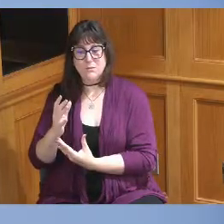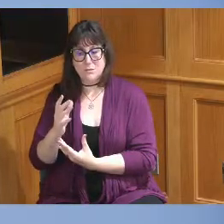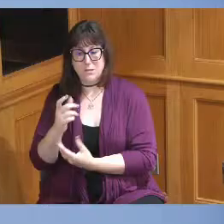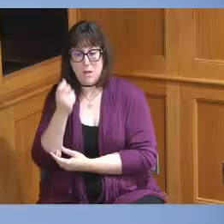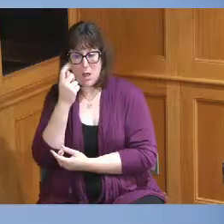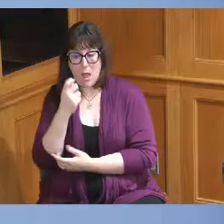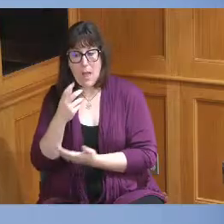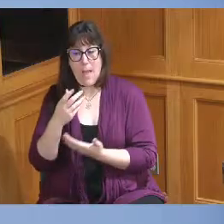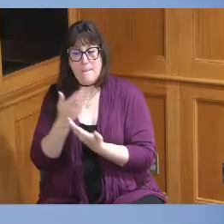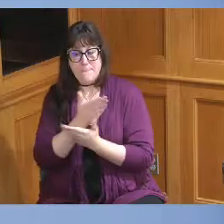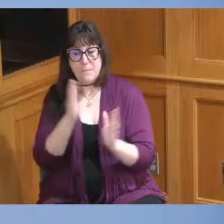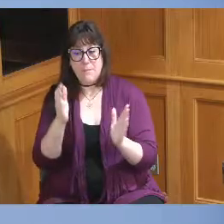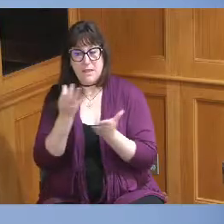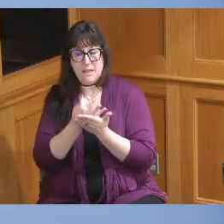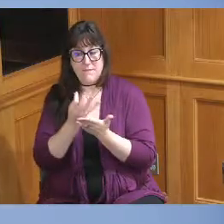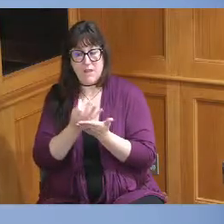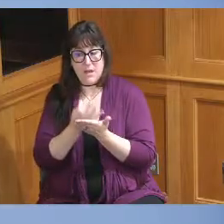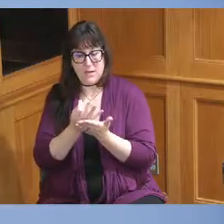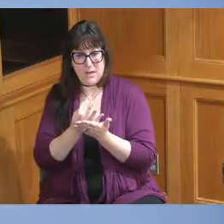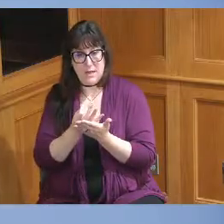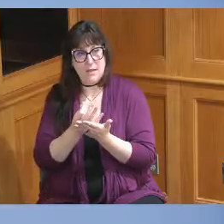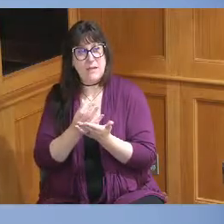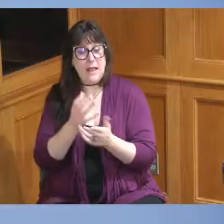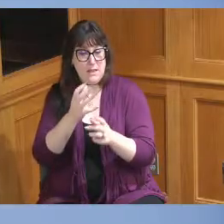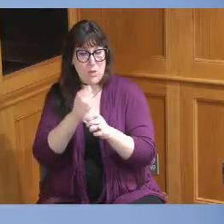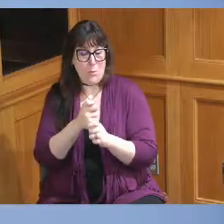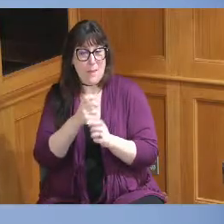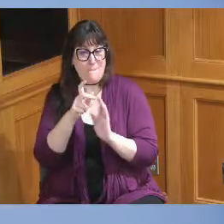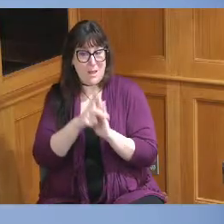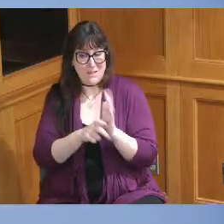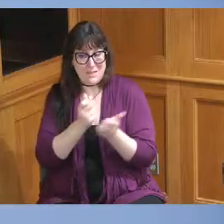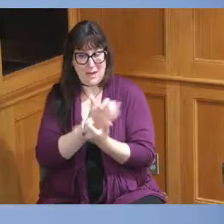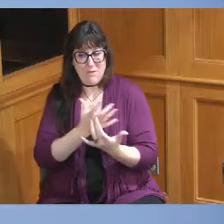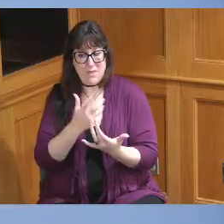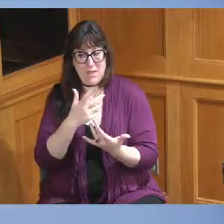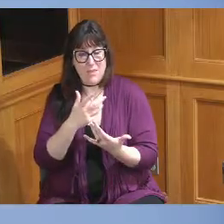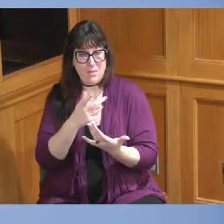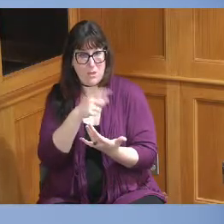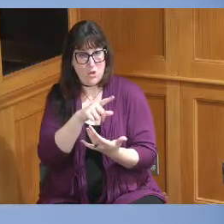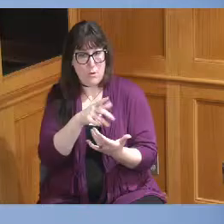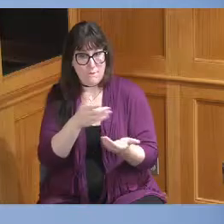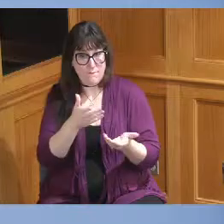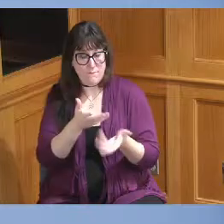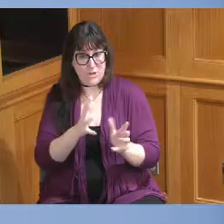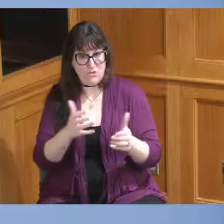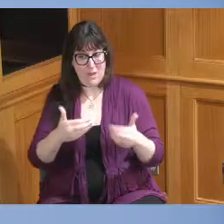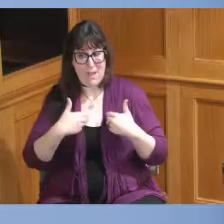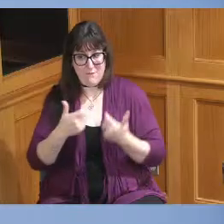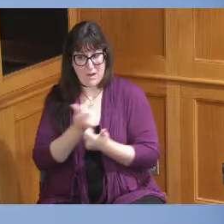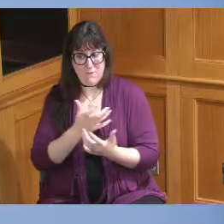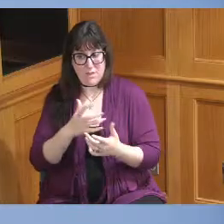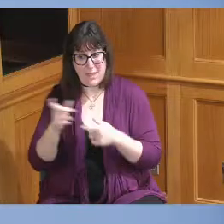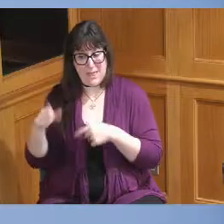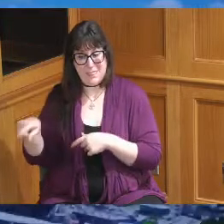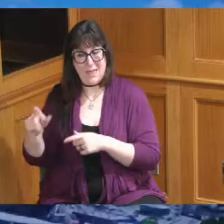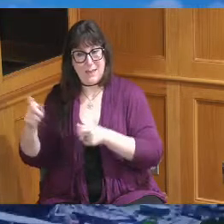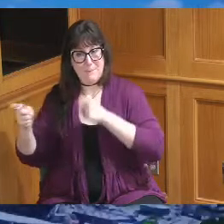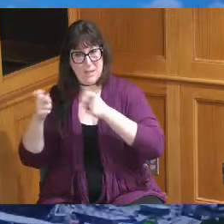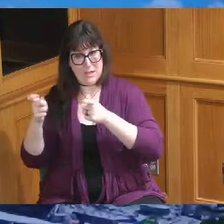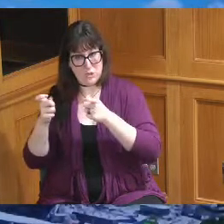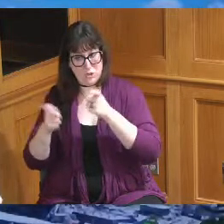projects, the procurement policy that the county has in place for publicly funded projects.